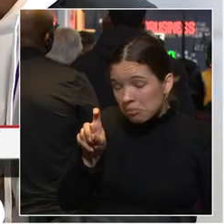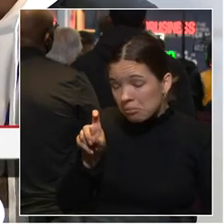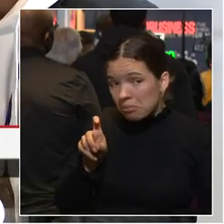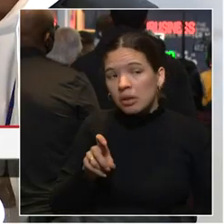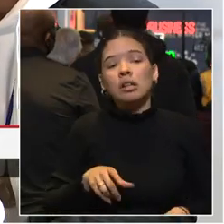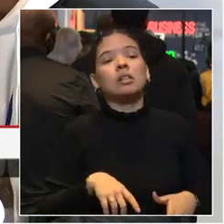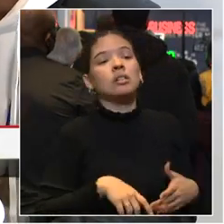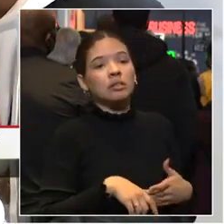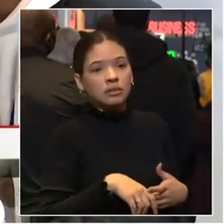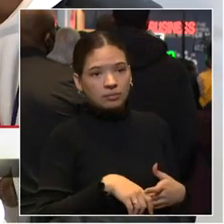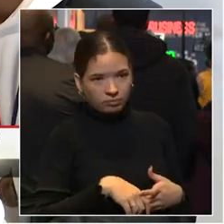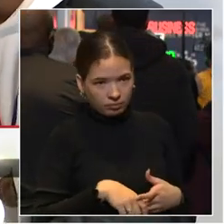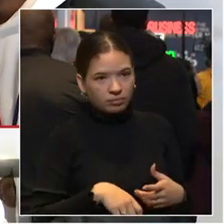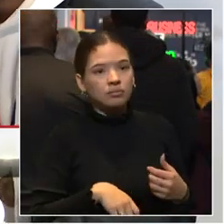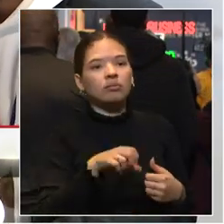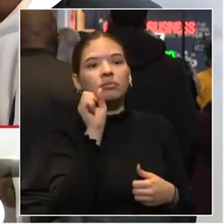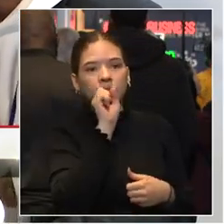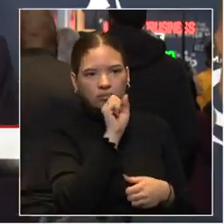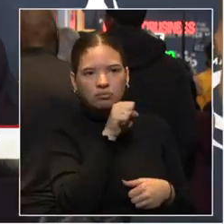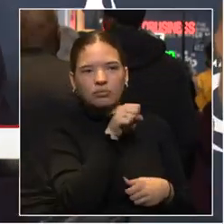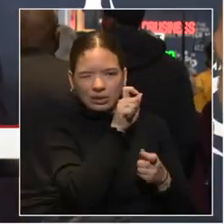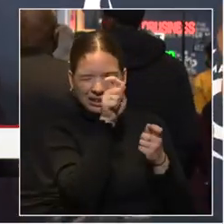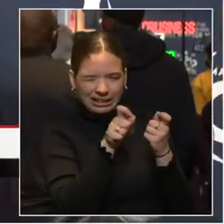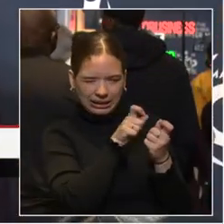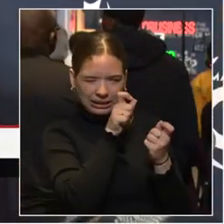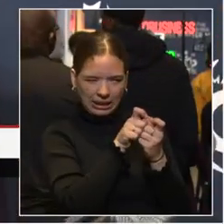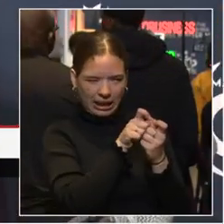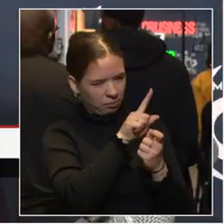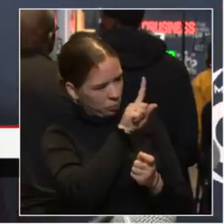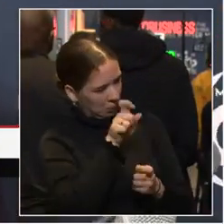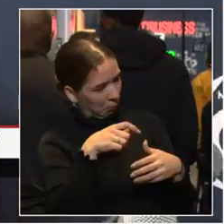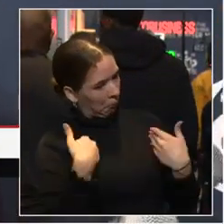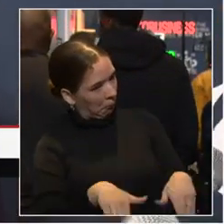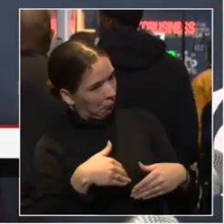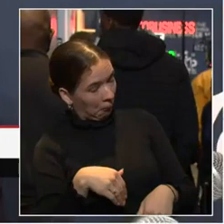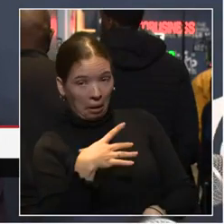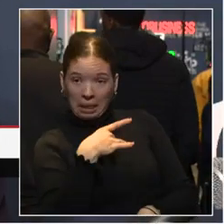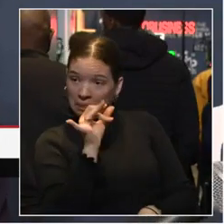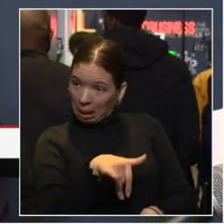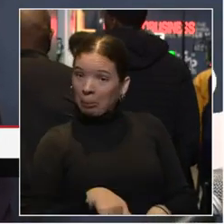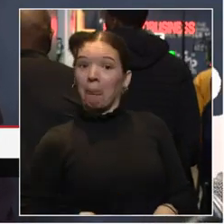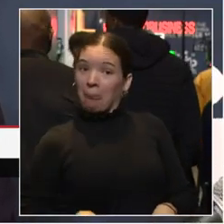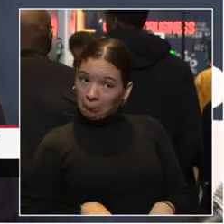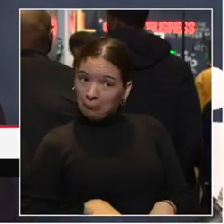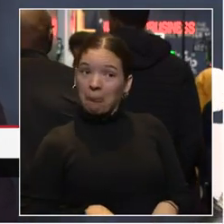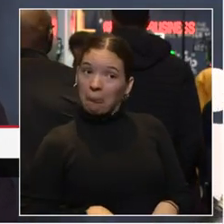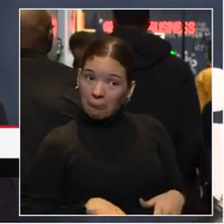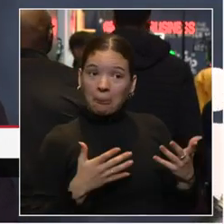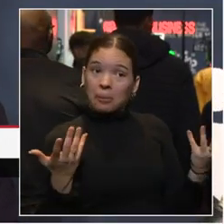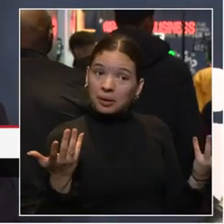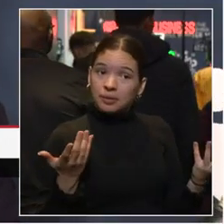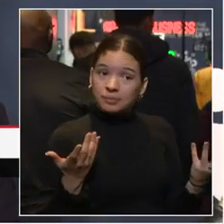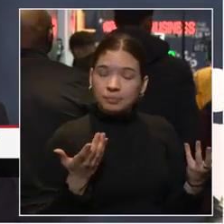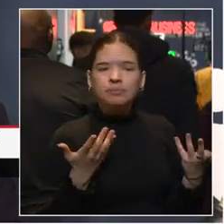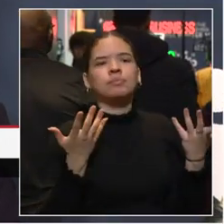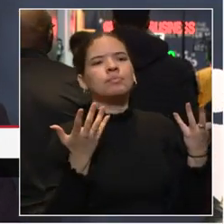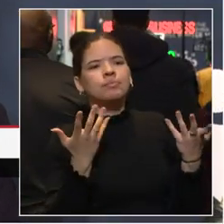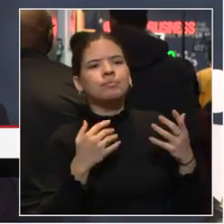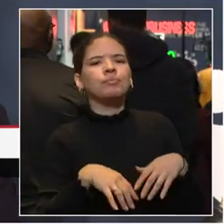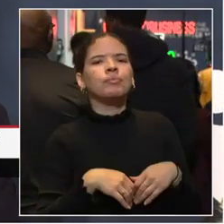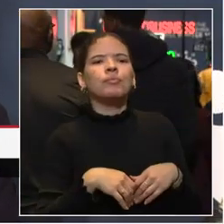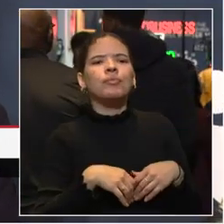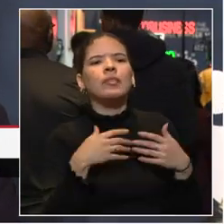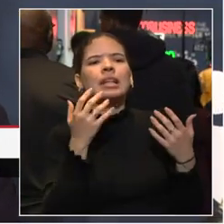specific question, and I like it. And I think we are looking for ways to continue to